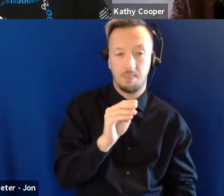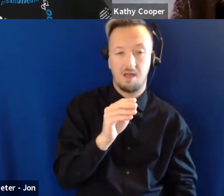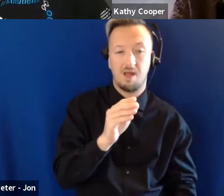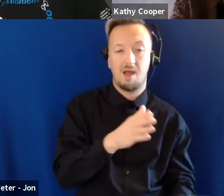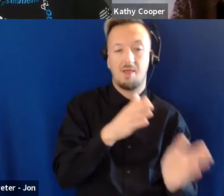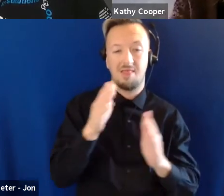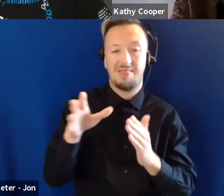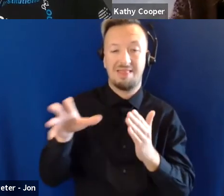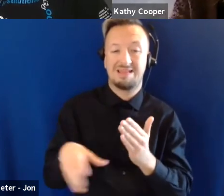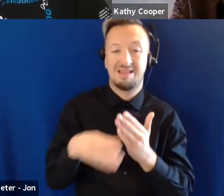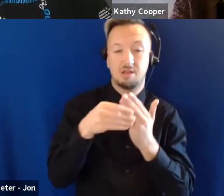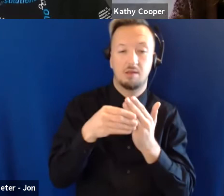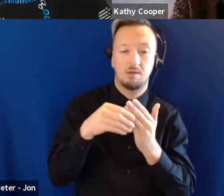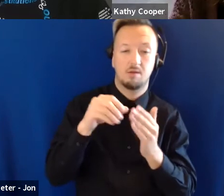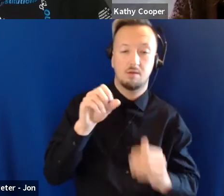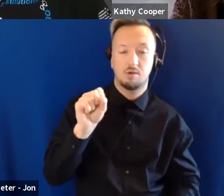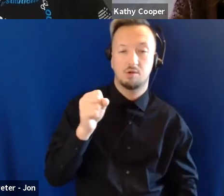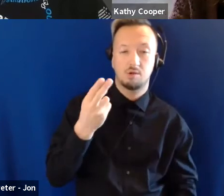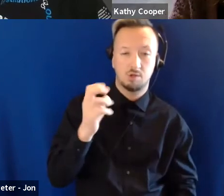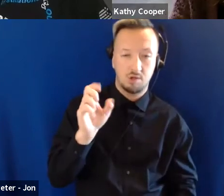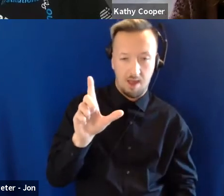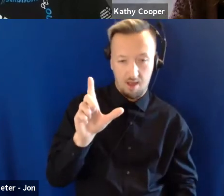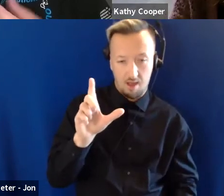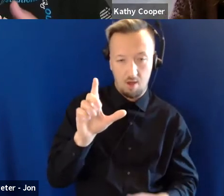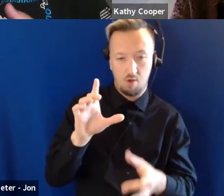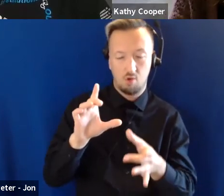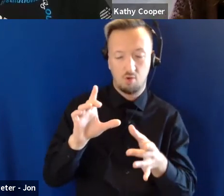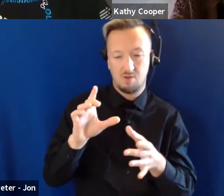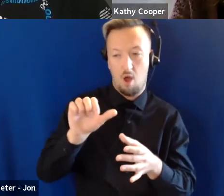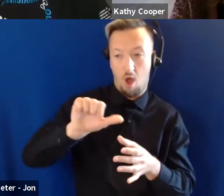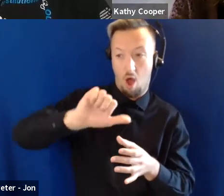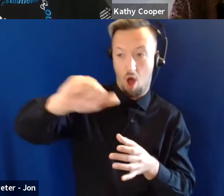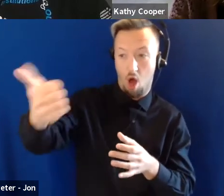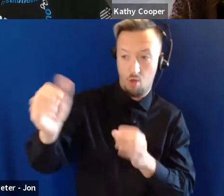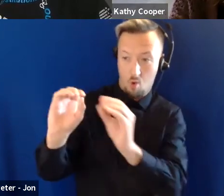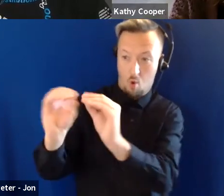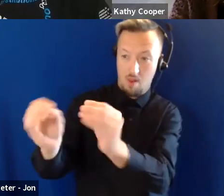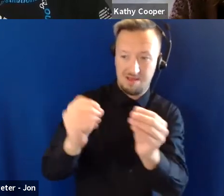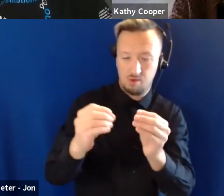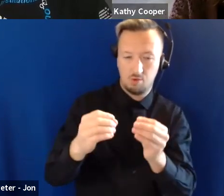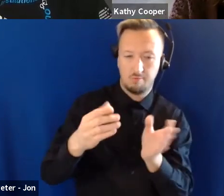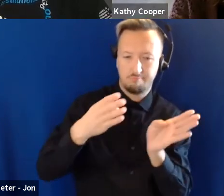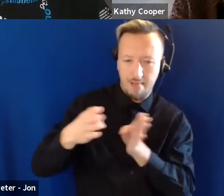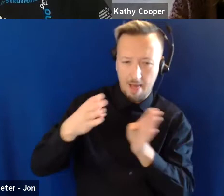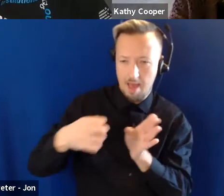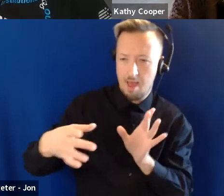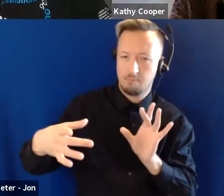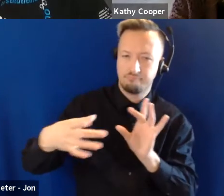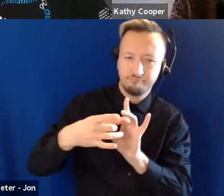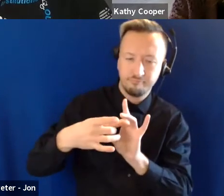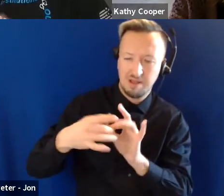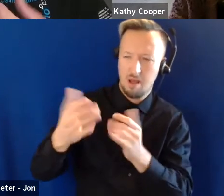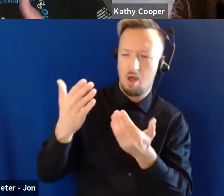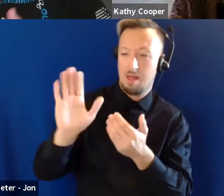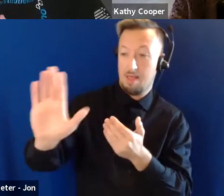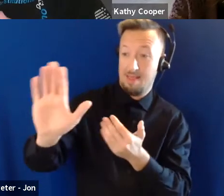shall would be to coordinate activities with other entities in the state that provide services similar